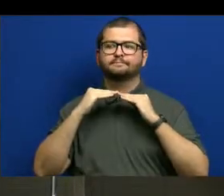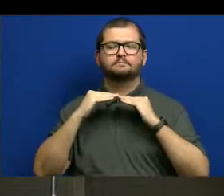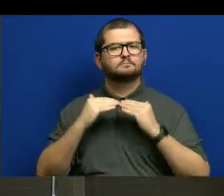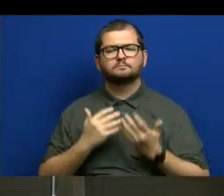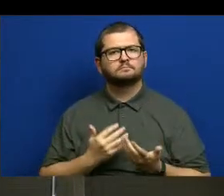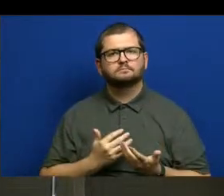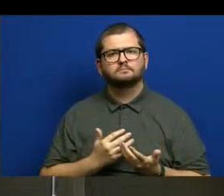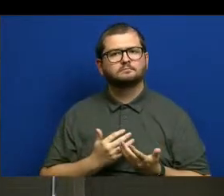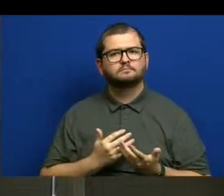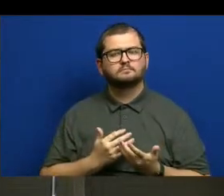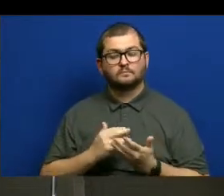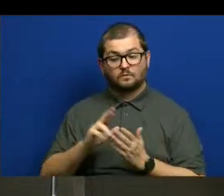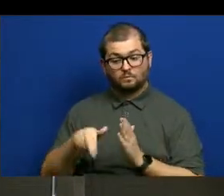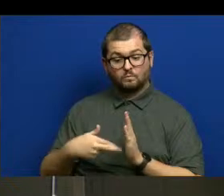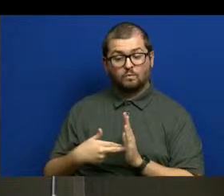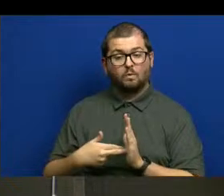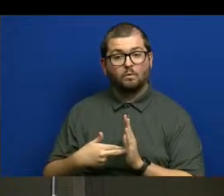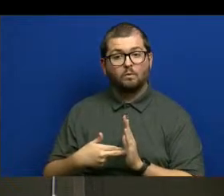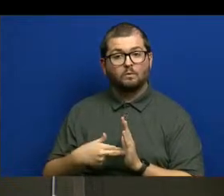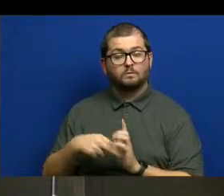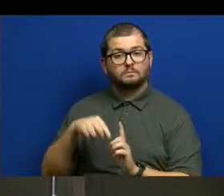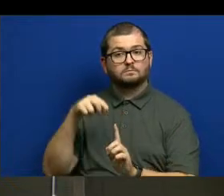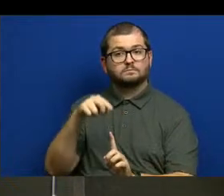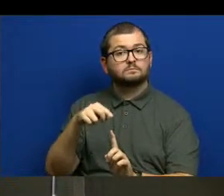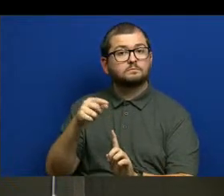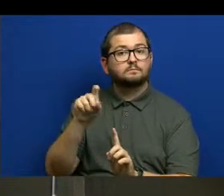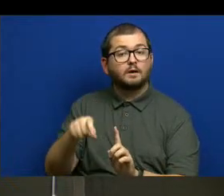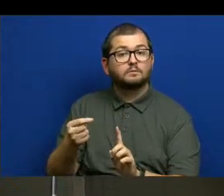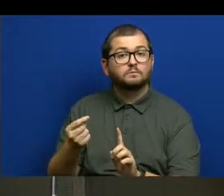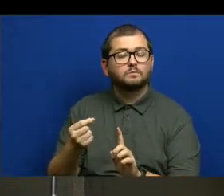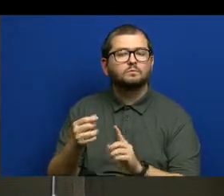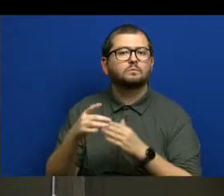The role of executive director is to lead,